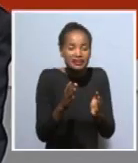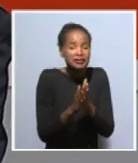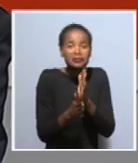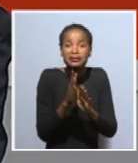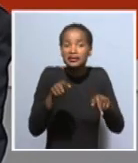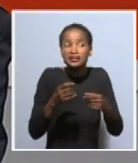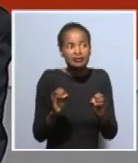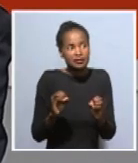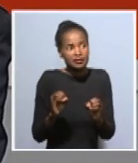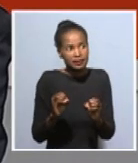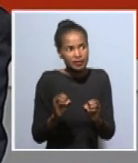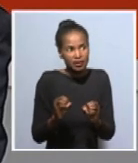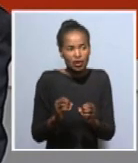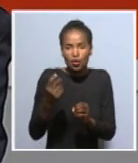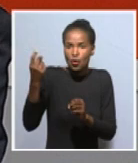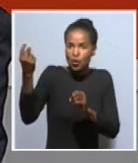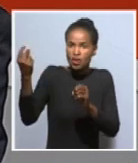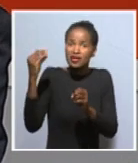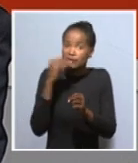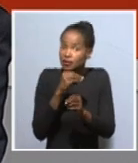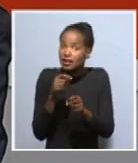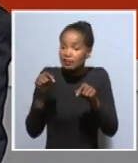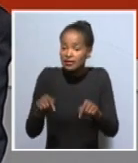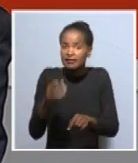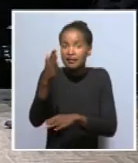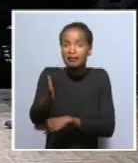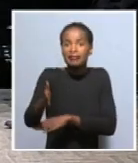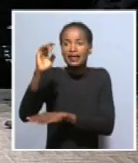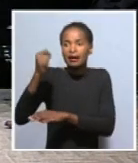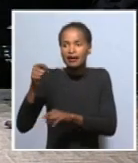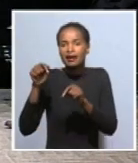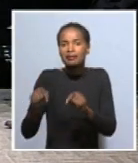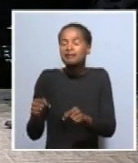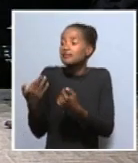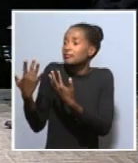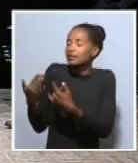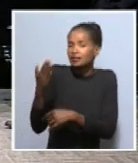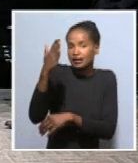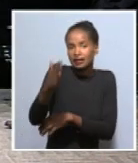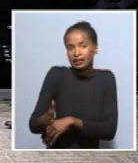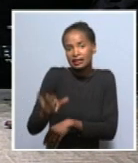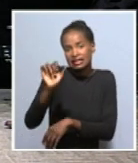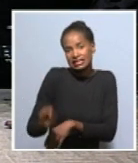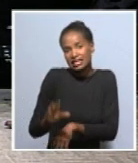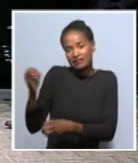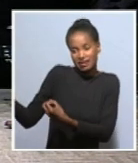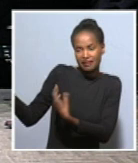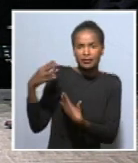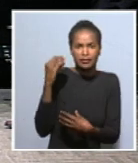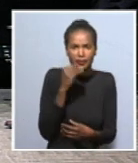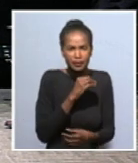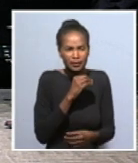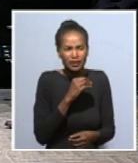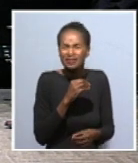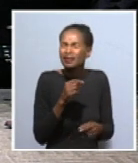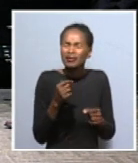actually get or import, even foodstuff. What is hampering us from